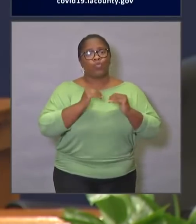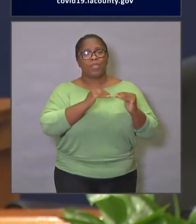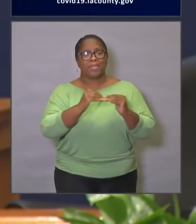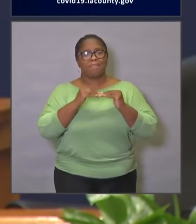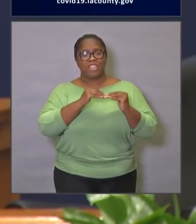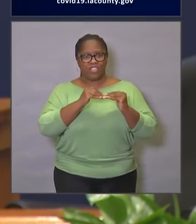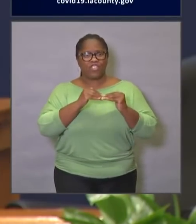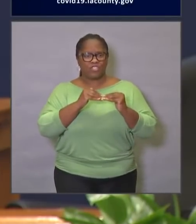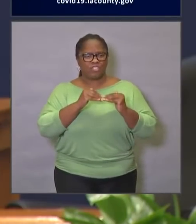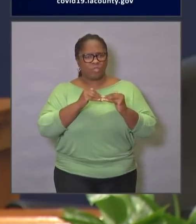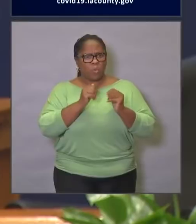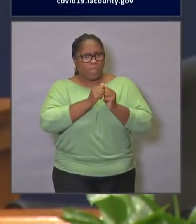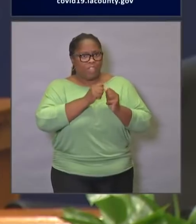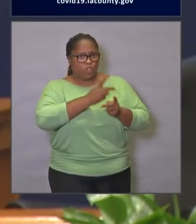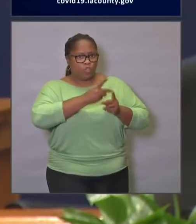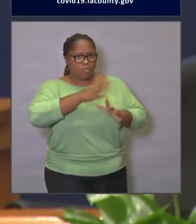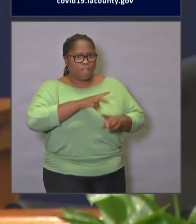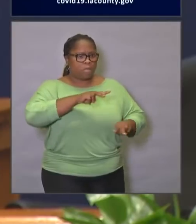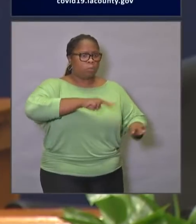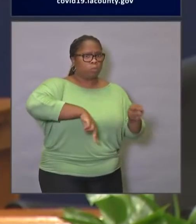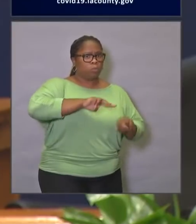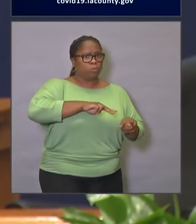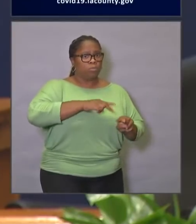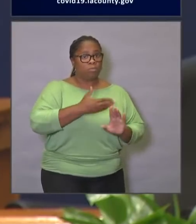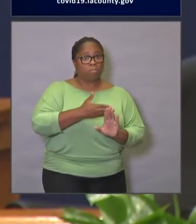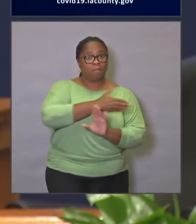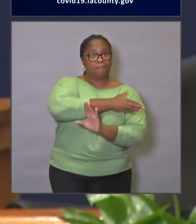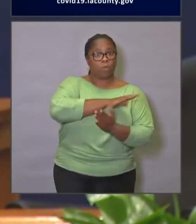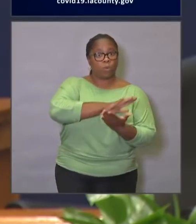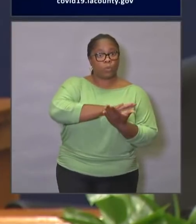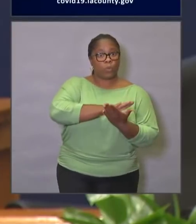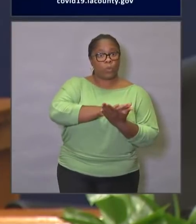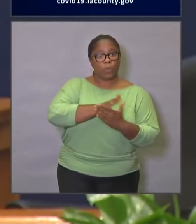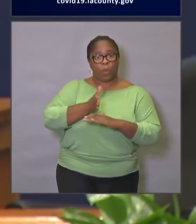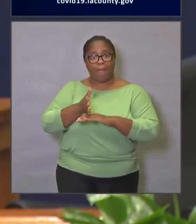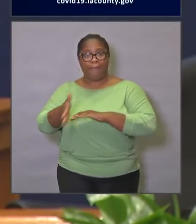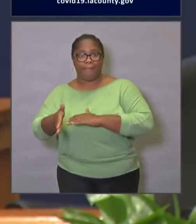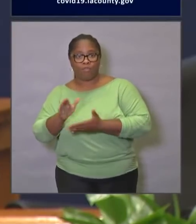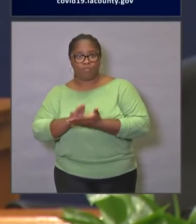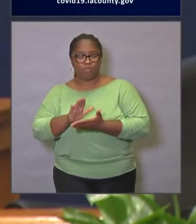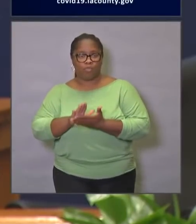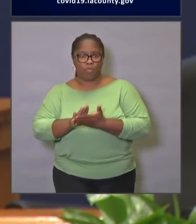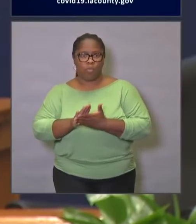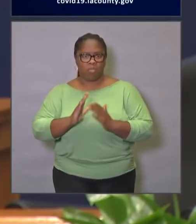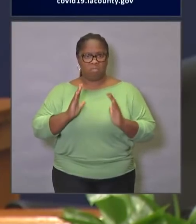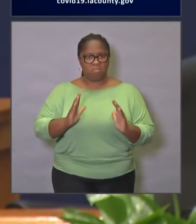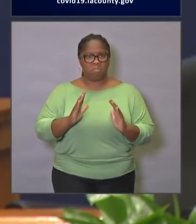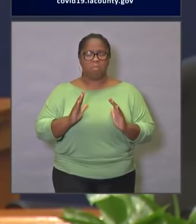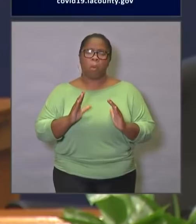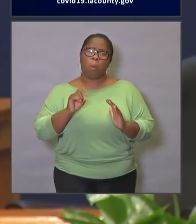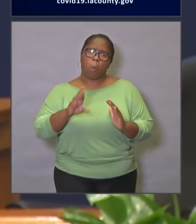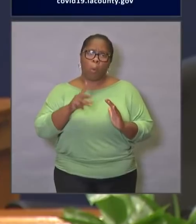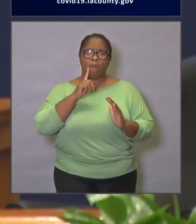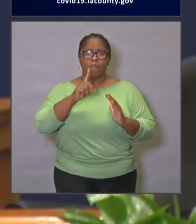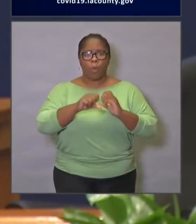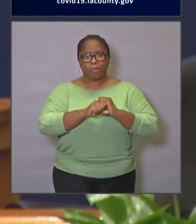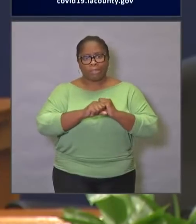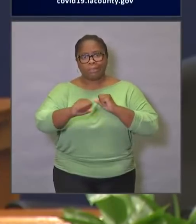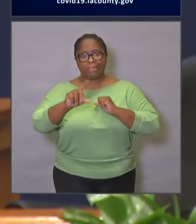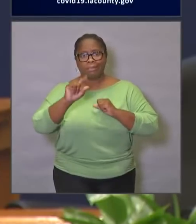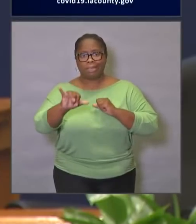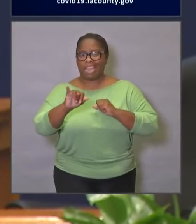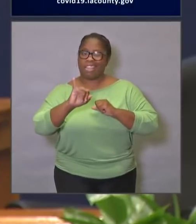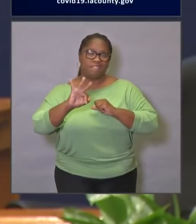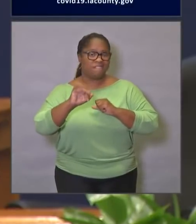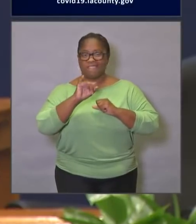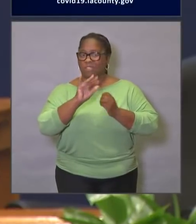setting, both before and after school, where schools may be reopened, but for an extended day where schools may not be